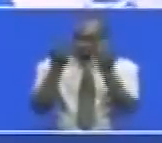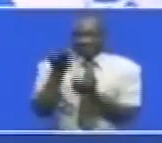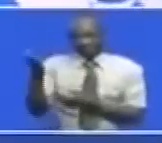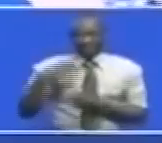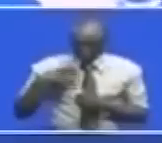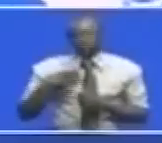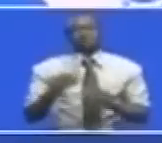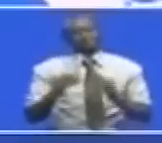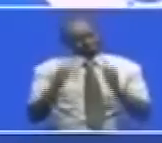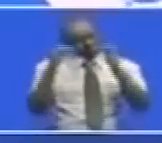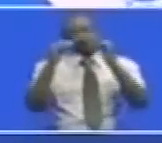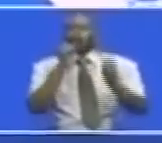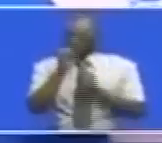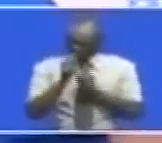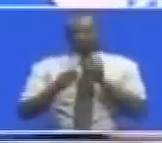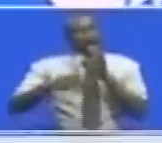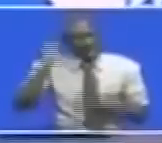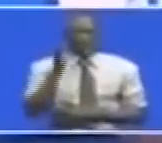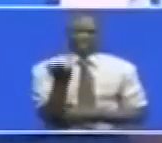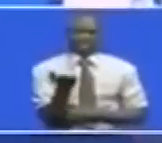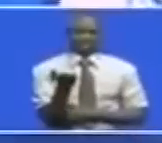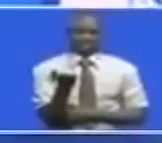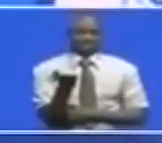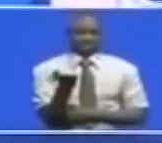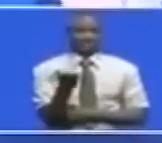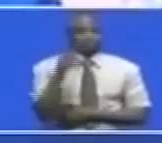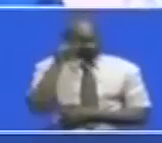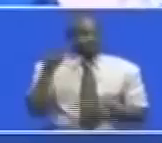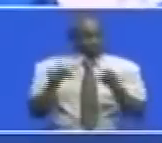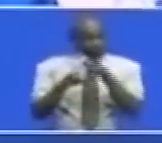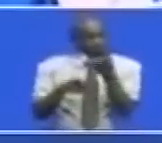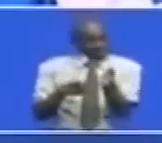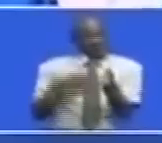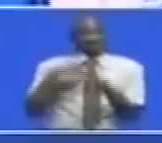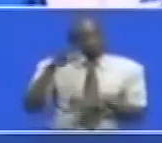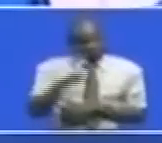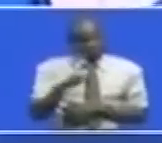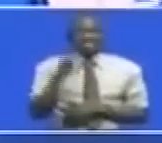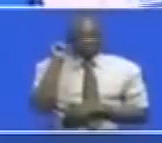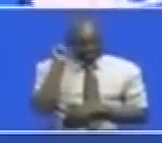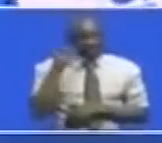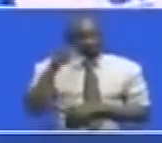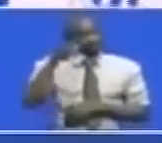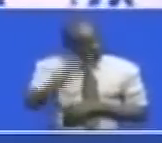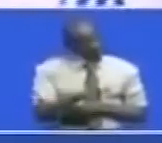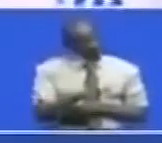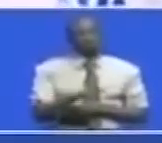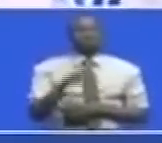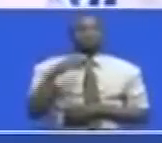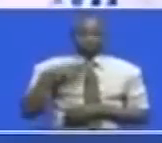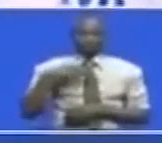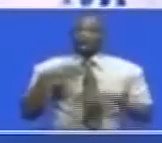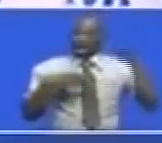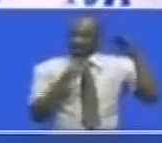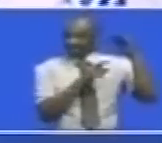are progressing. The competition is getting harder. And in Mombasa, if we go low, in Kenya, if we go lower, as people go